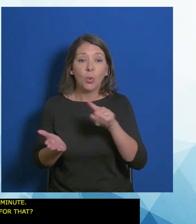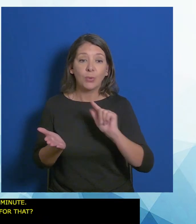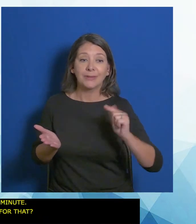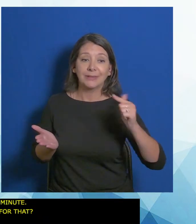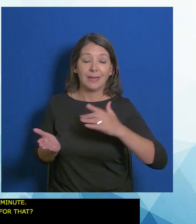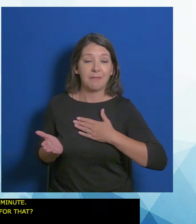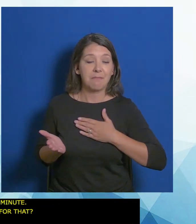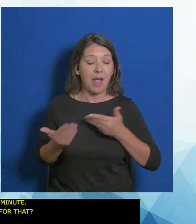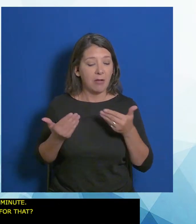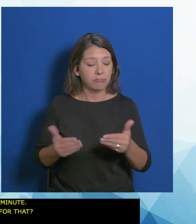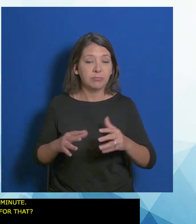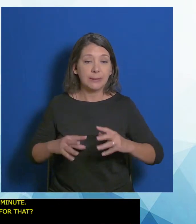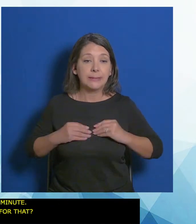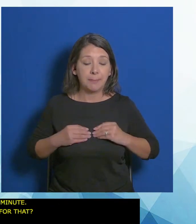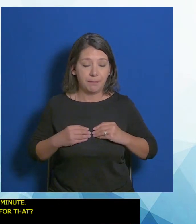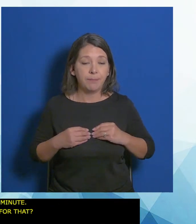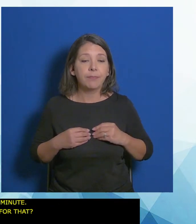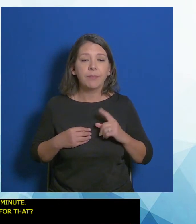I second.